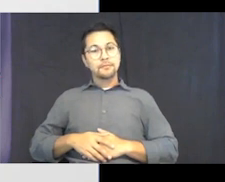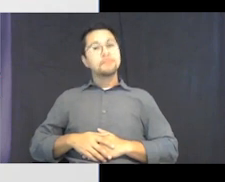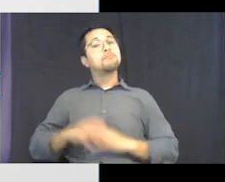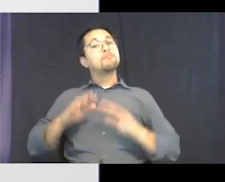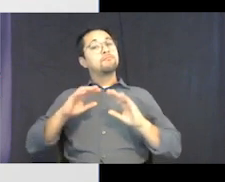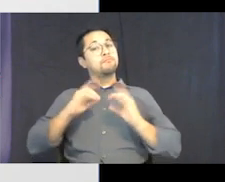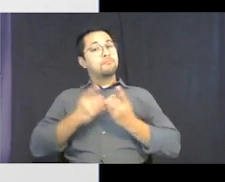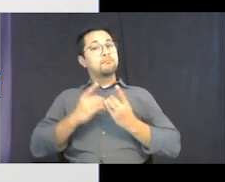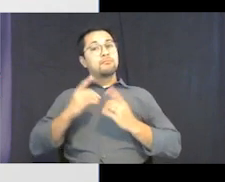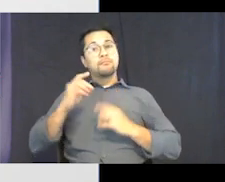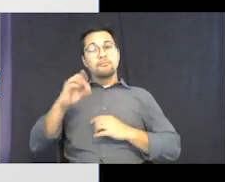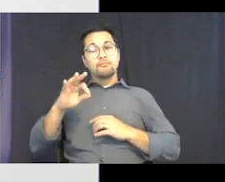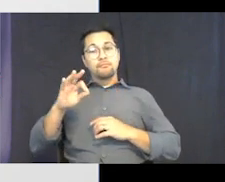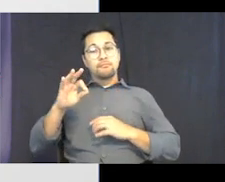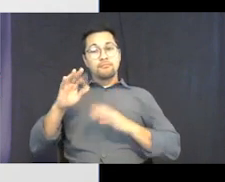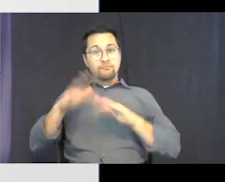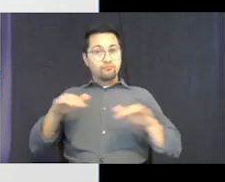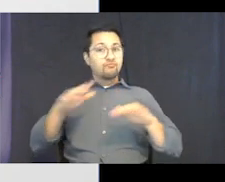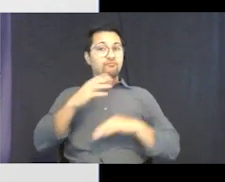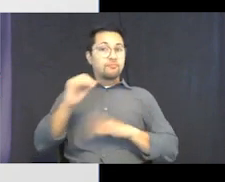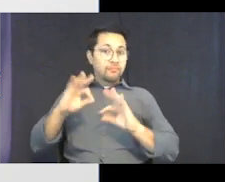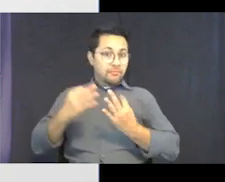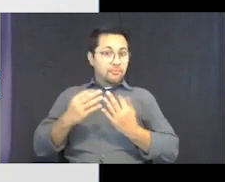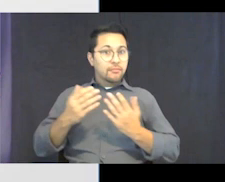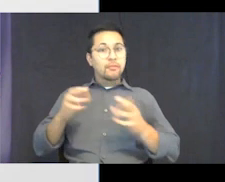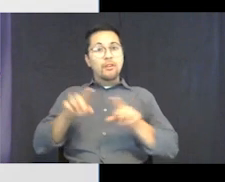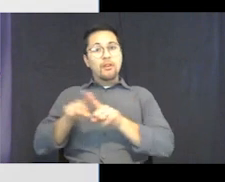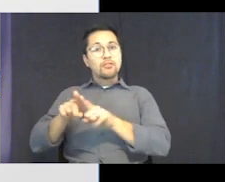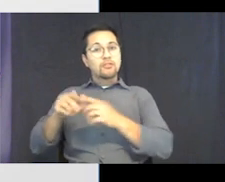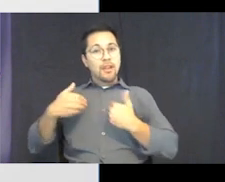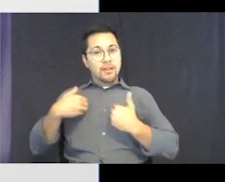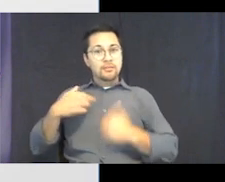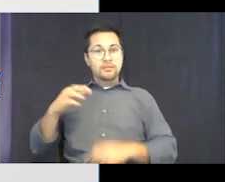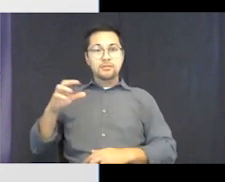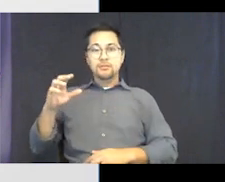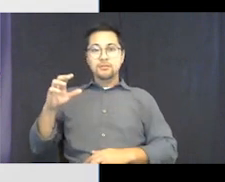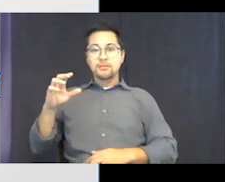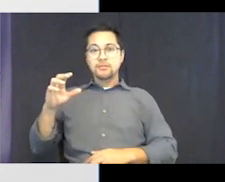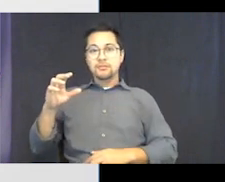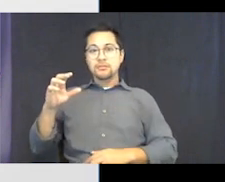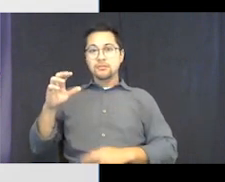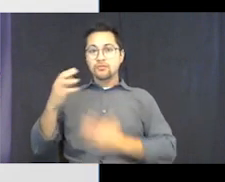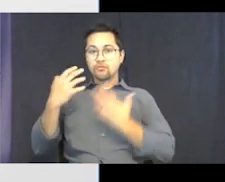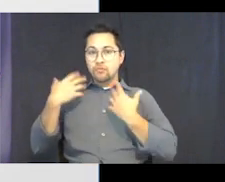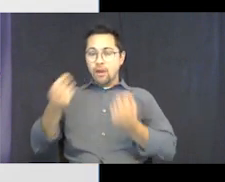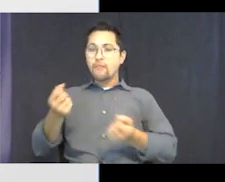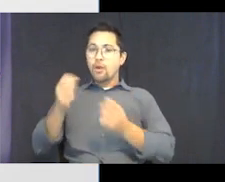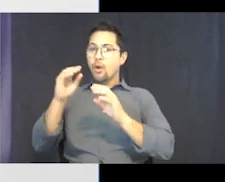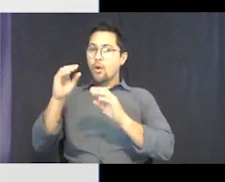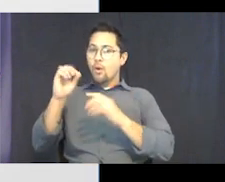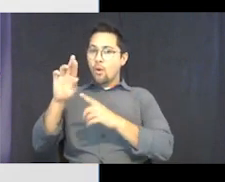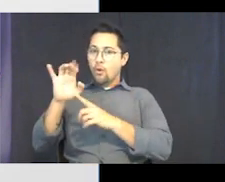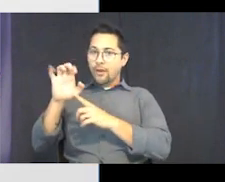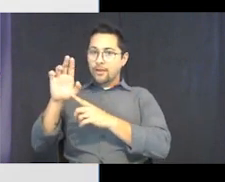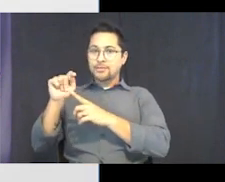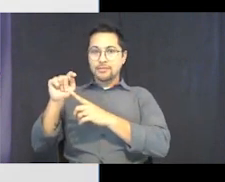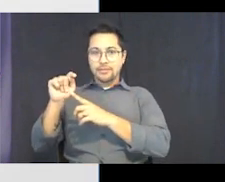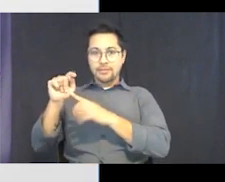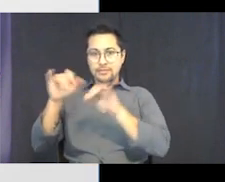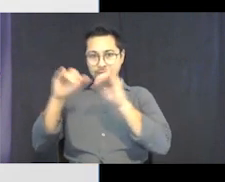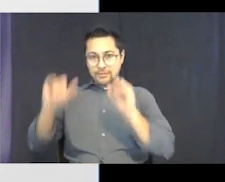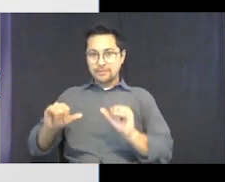The Department of Children and Families also has the ROSC, or Recovery Oriented System of Care. And as Robin